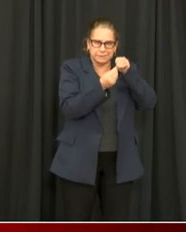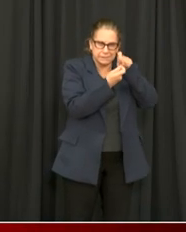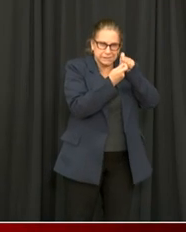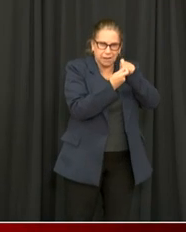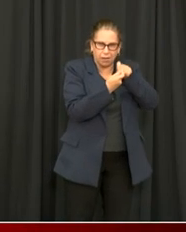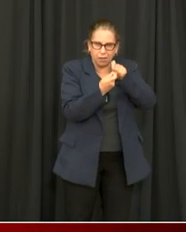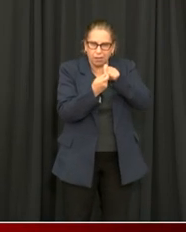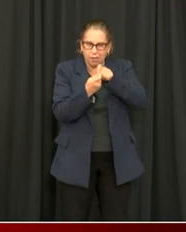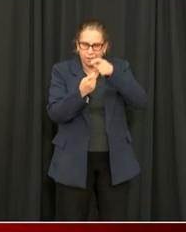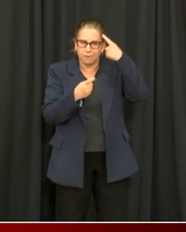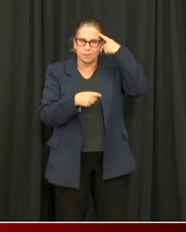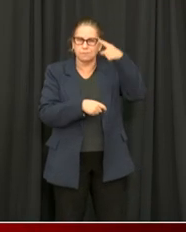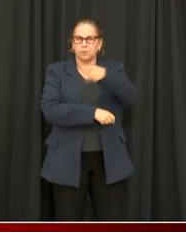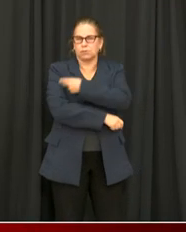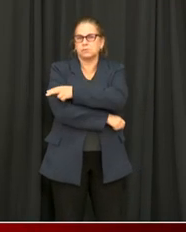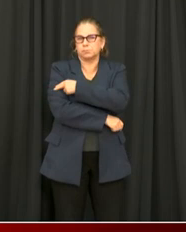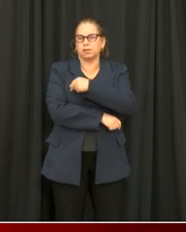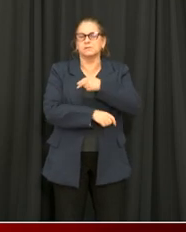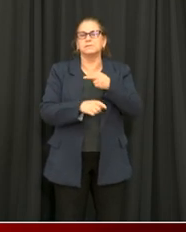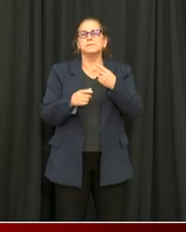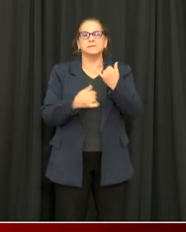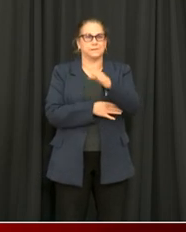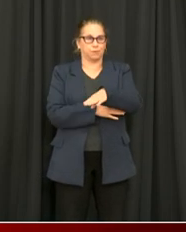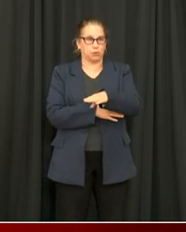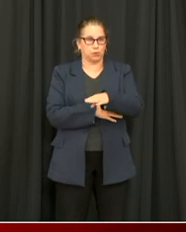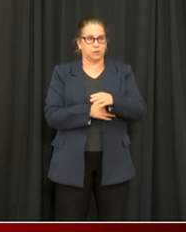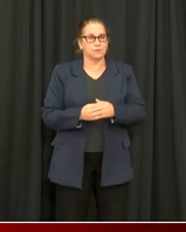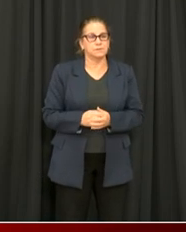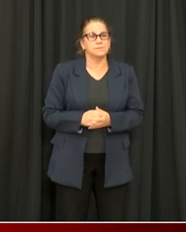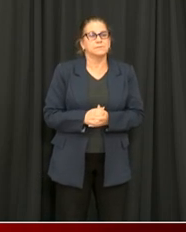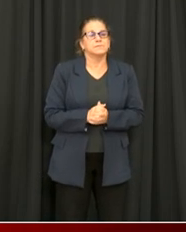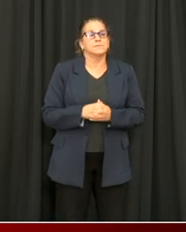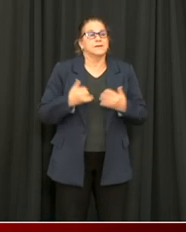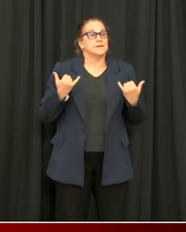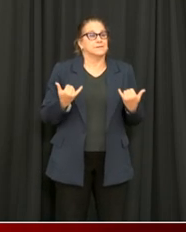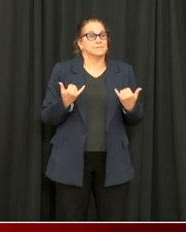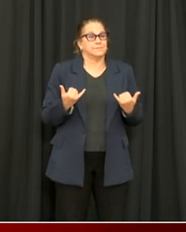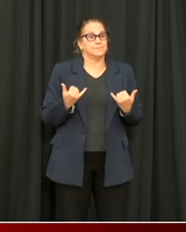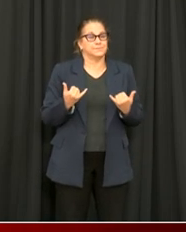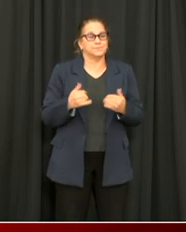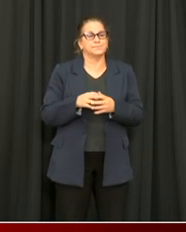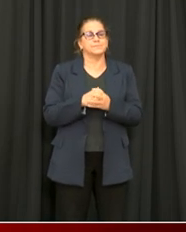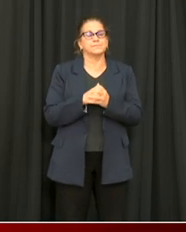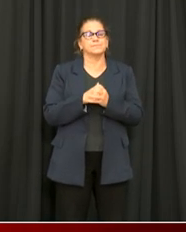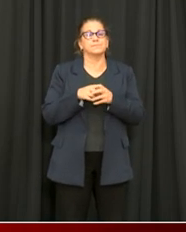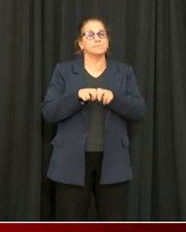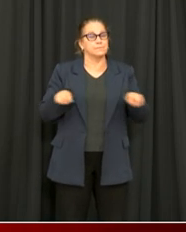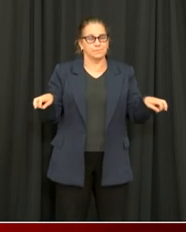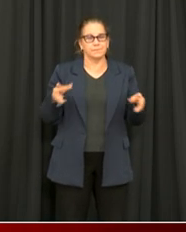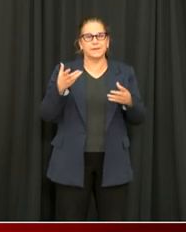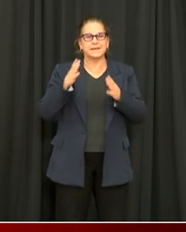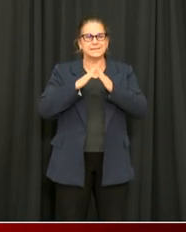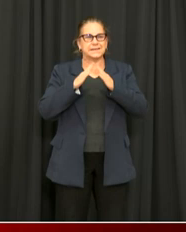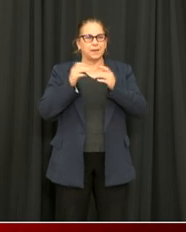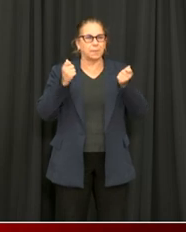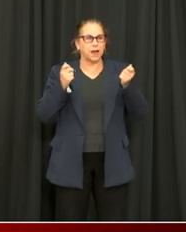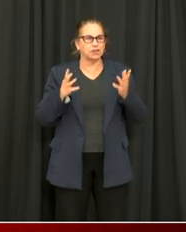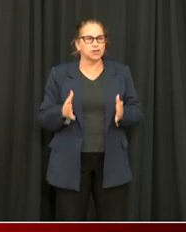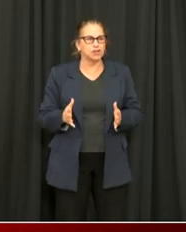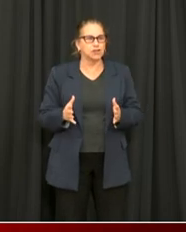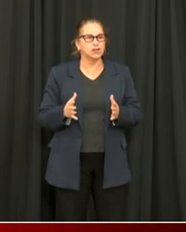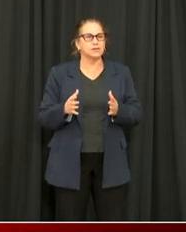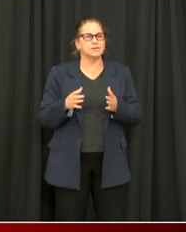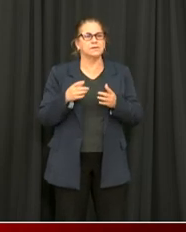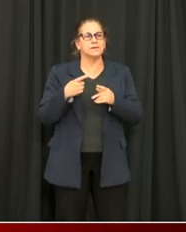I will be joined by the city administrator as well as representatives from Howard